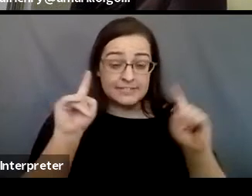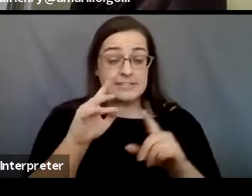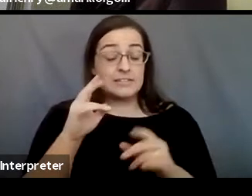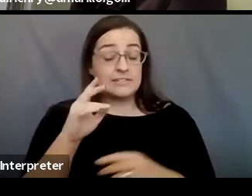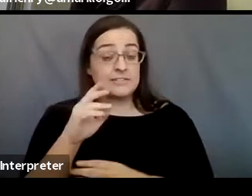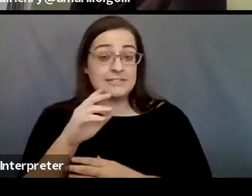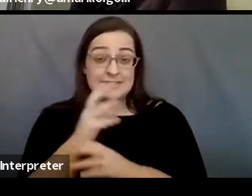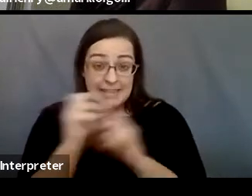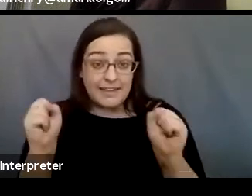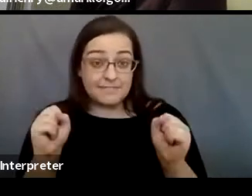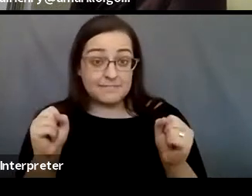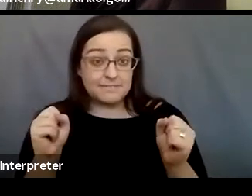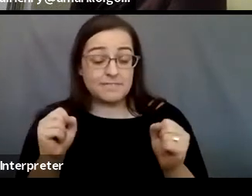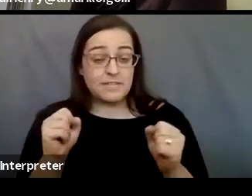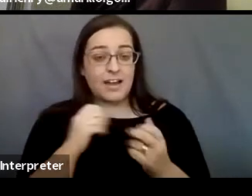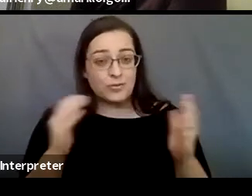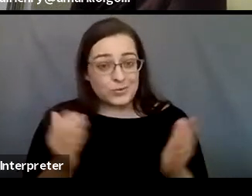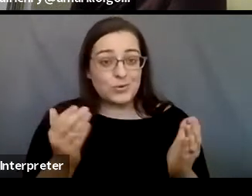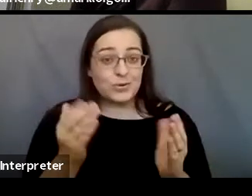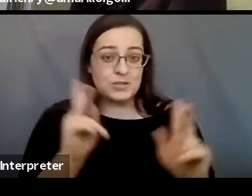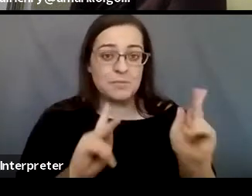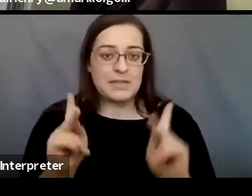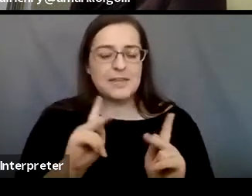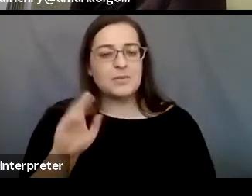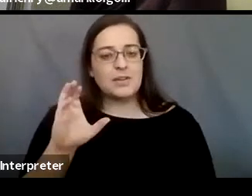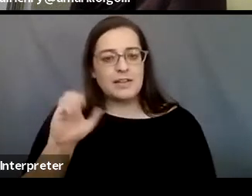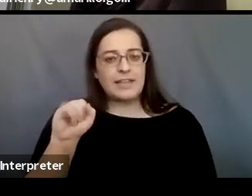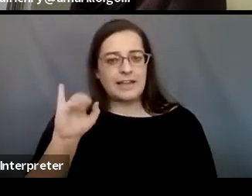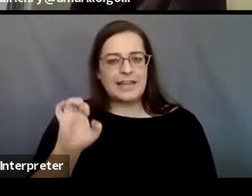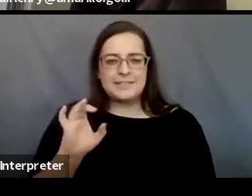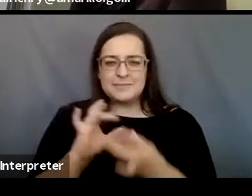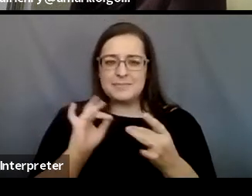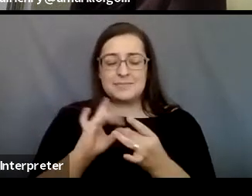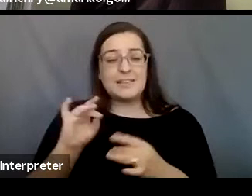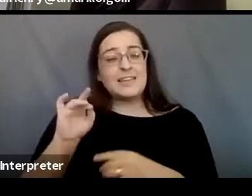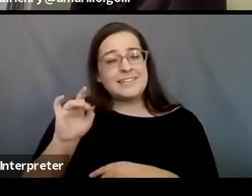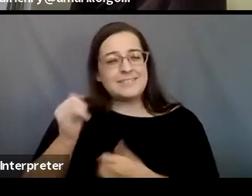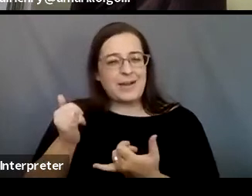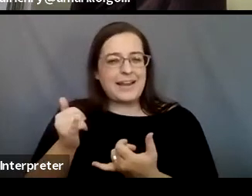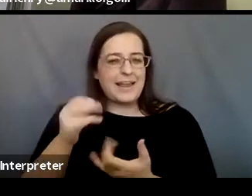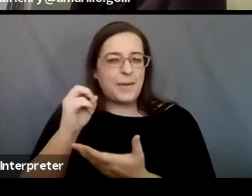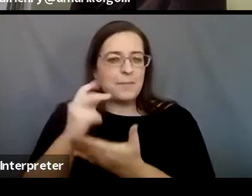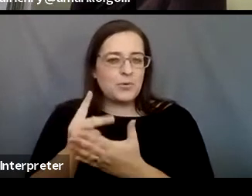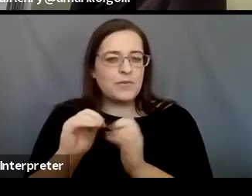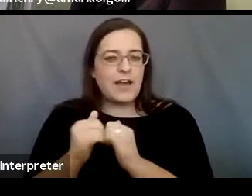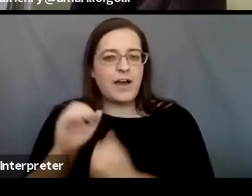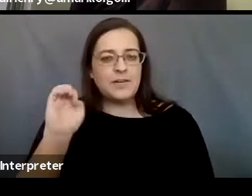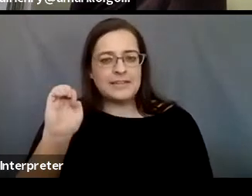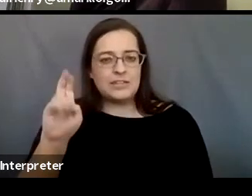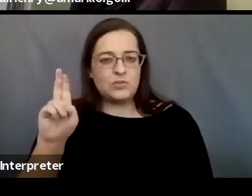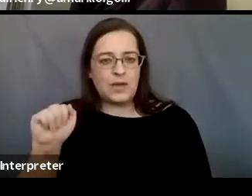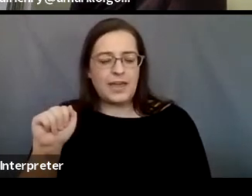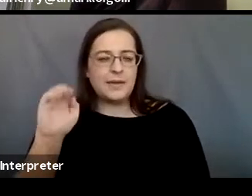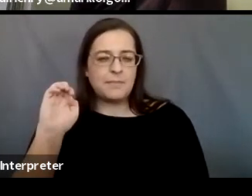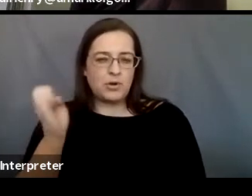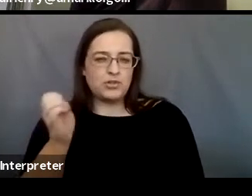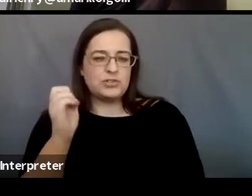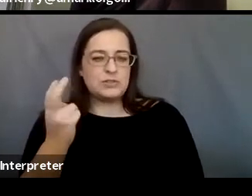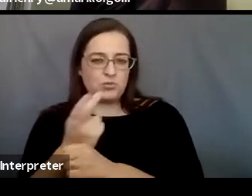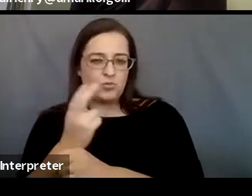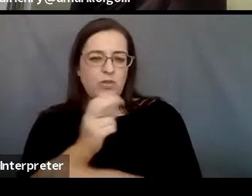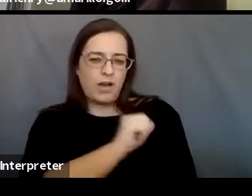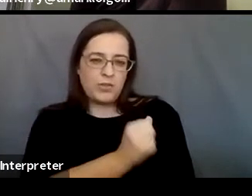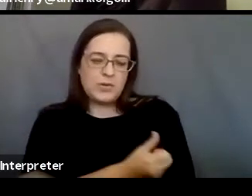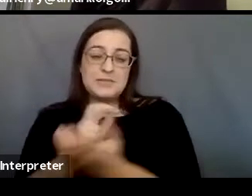so I do encourage people now, as Casie mentions, it's an emergency use authorization. Everybody will have to make their own choice, but I would